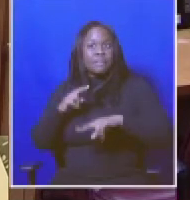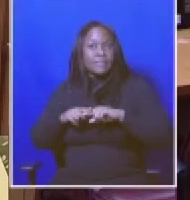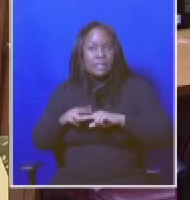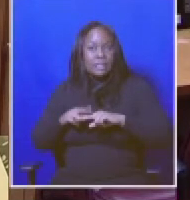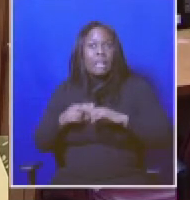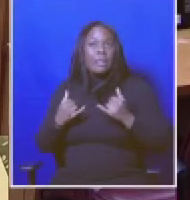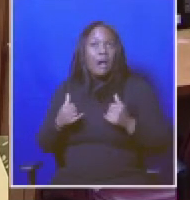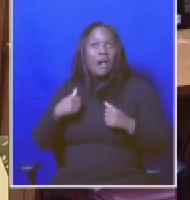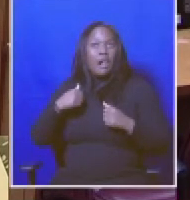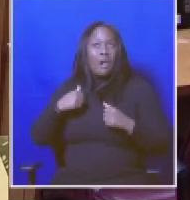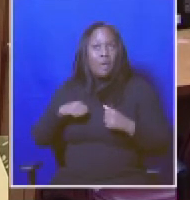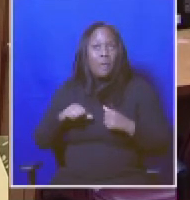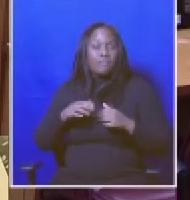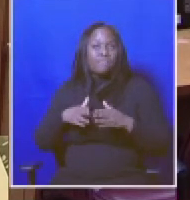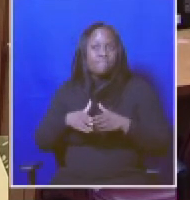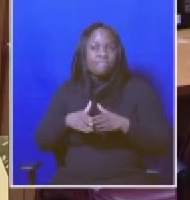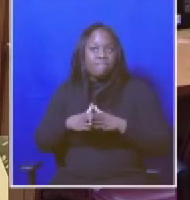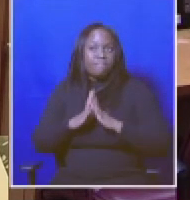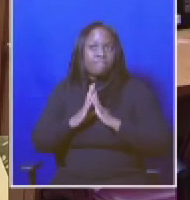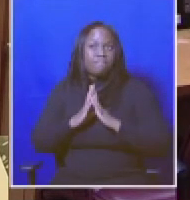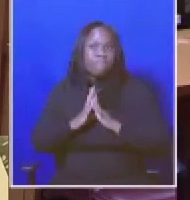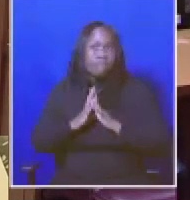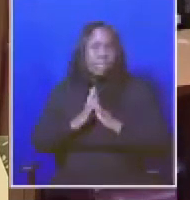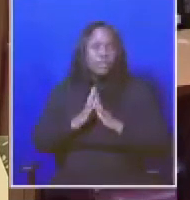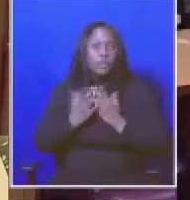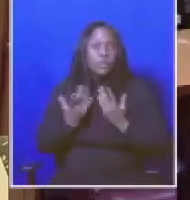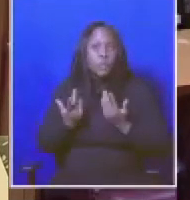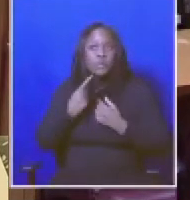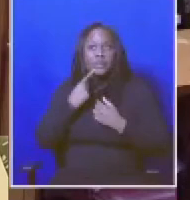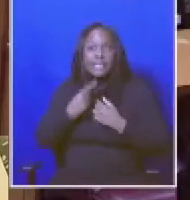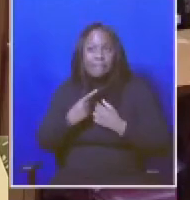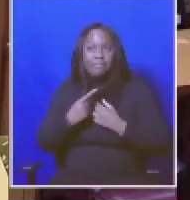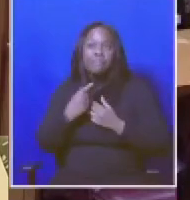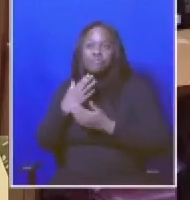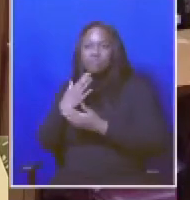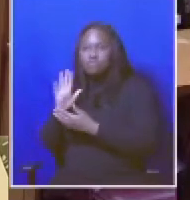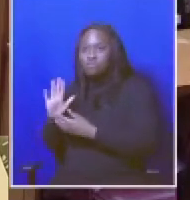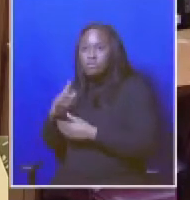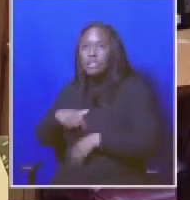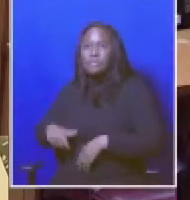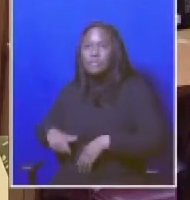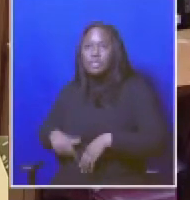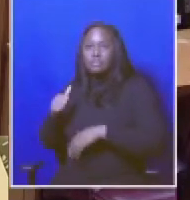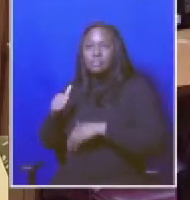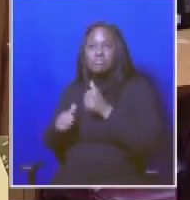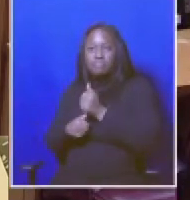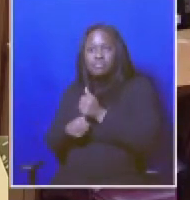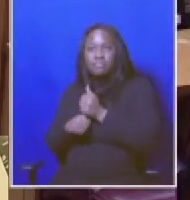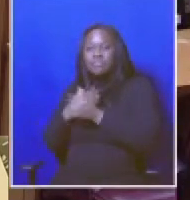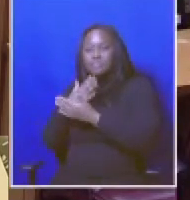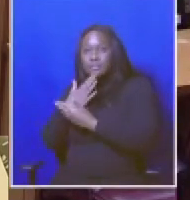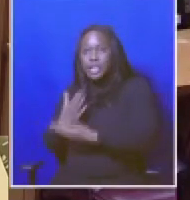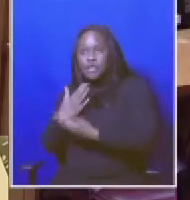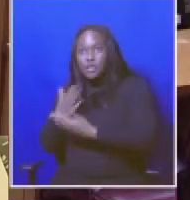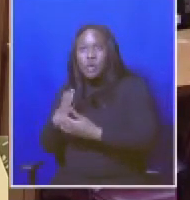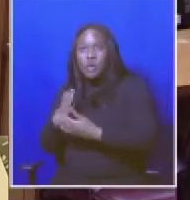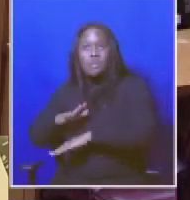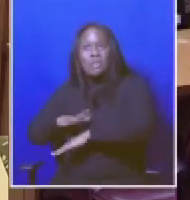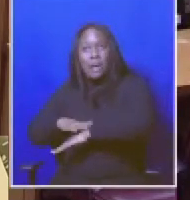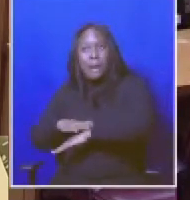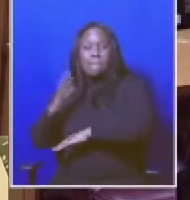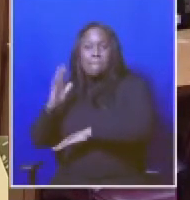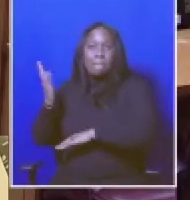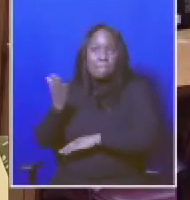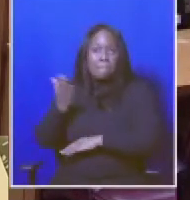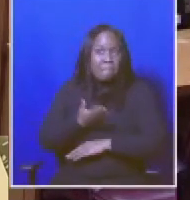I would like to take this opportunity to thank him for availing himself